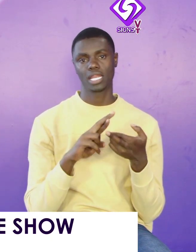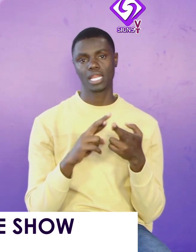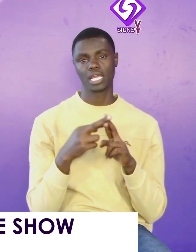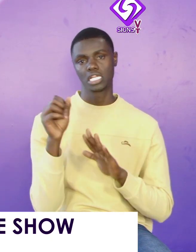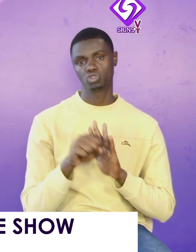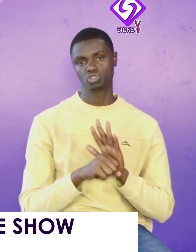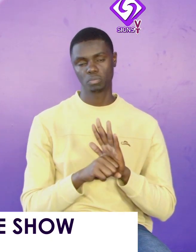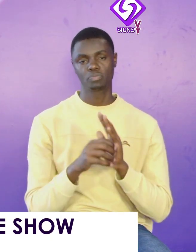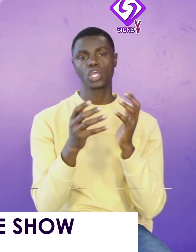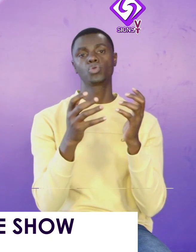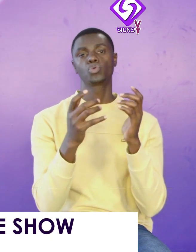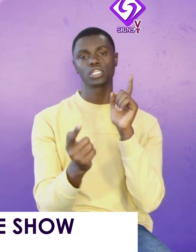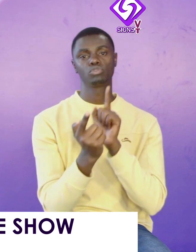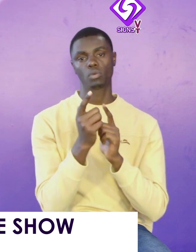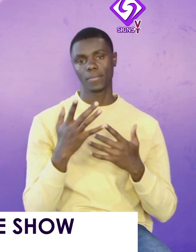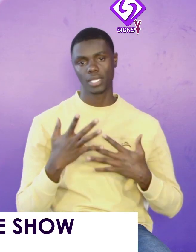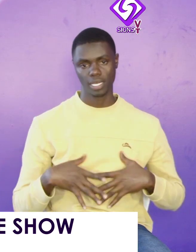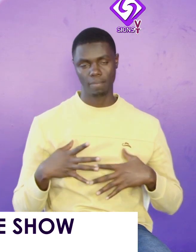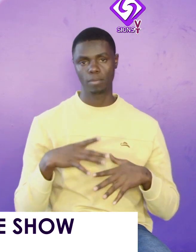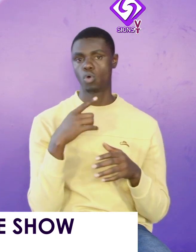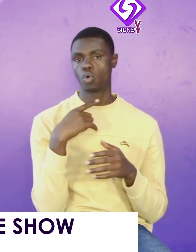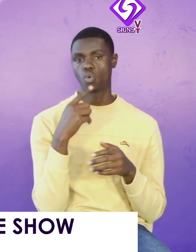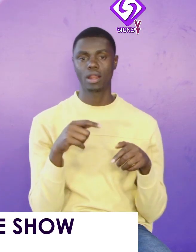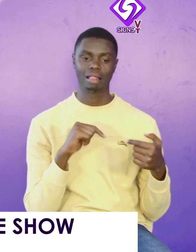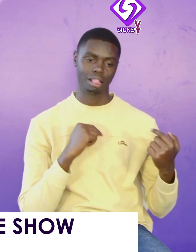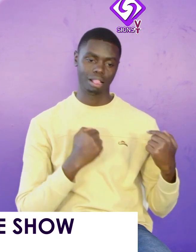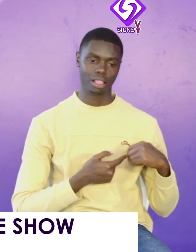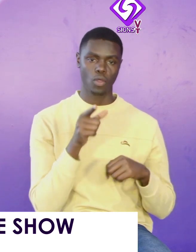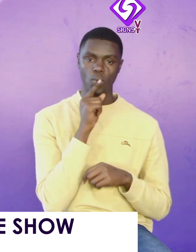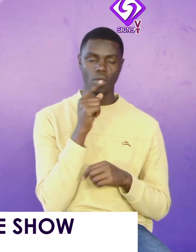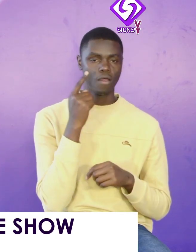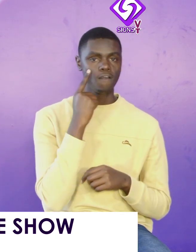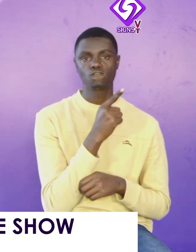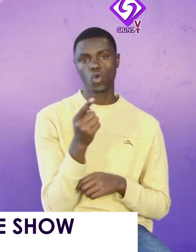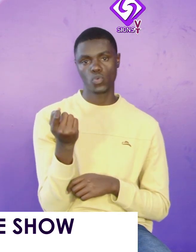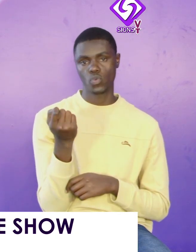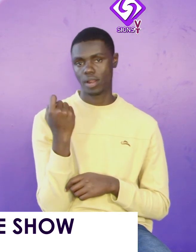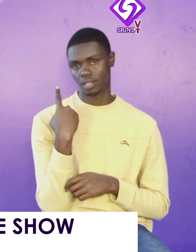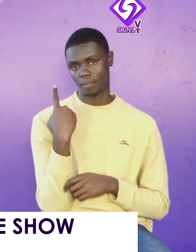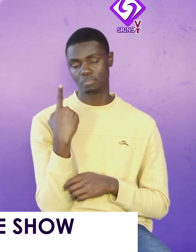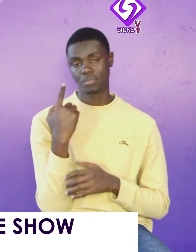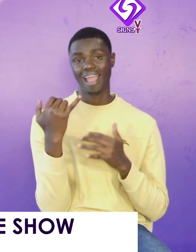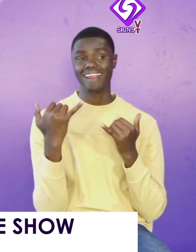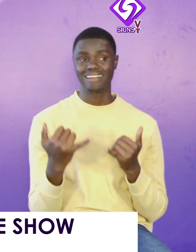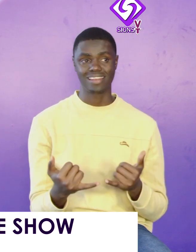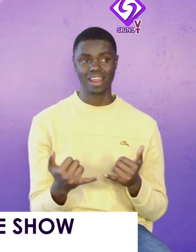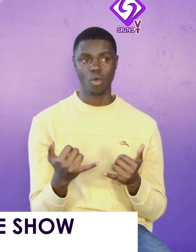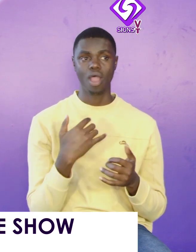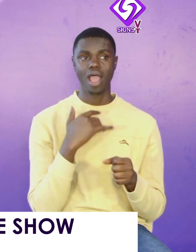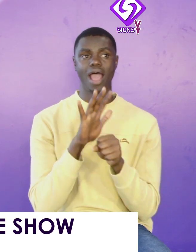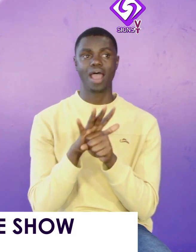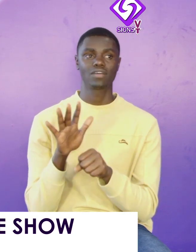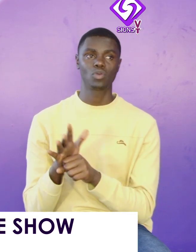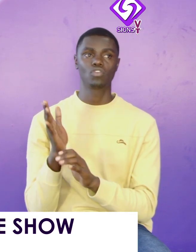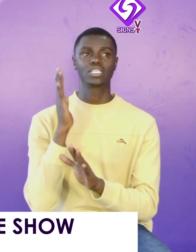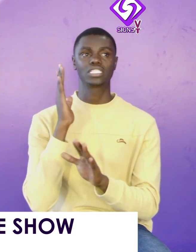You need to meet people who have been brokenhearted for you to understand. You know, right now, there is a lot of insecurity